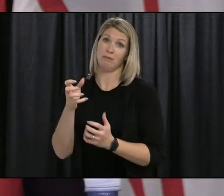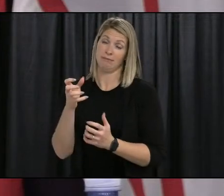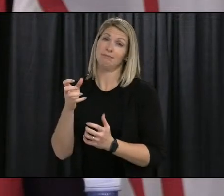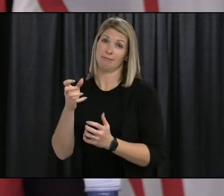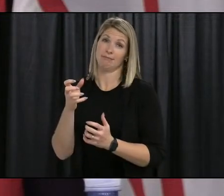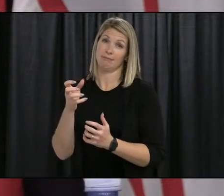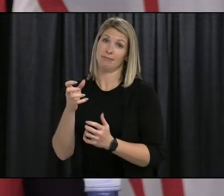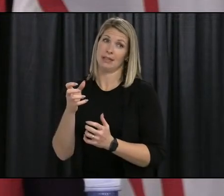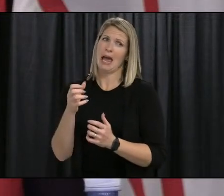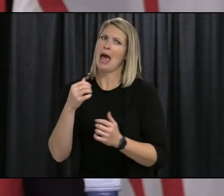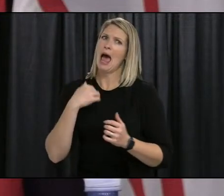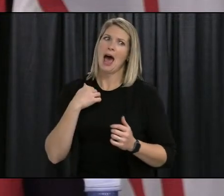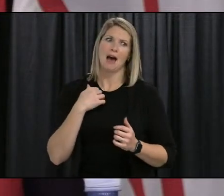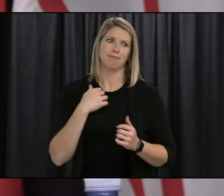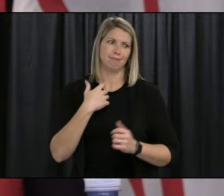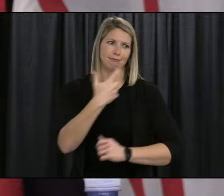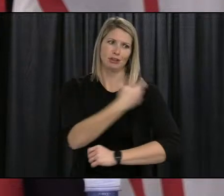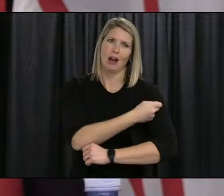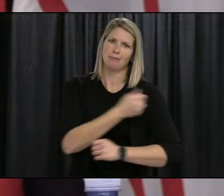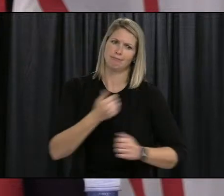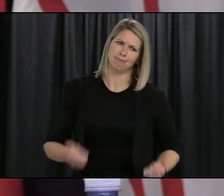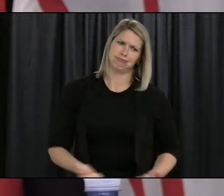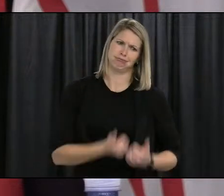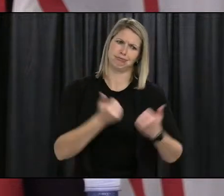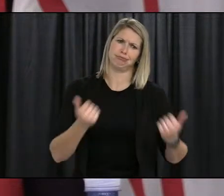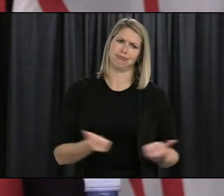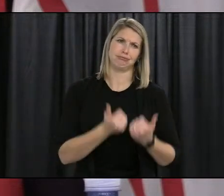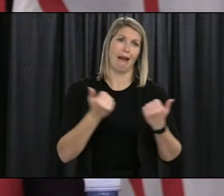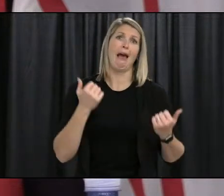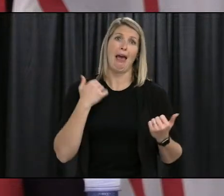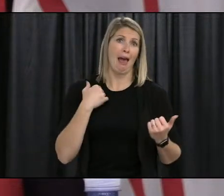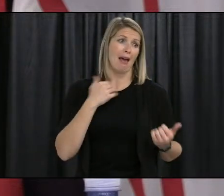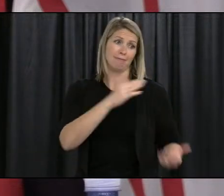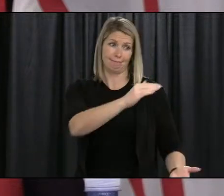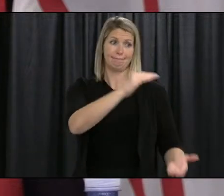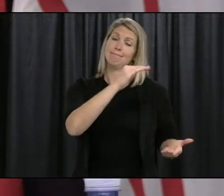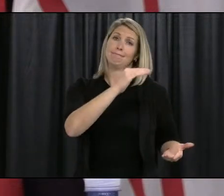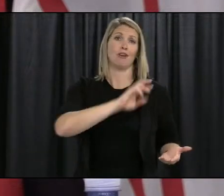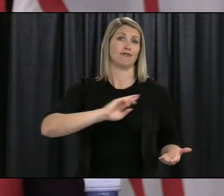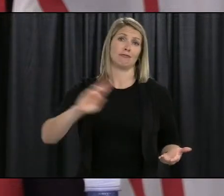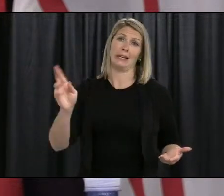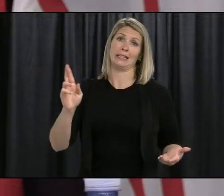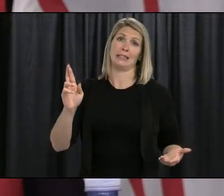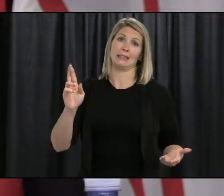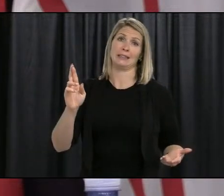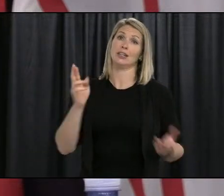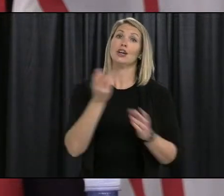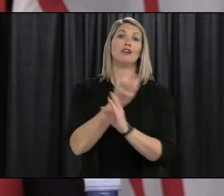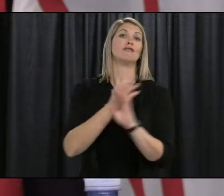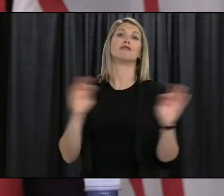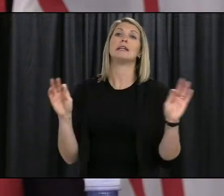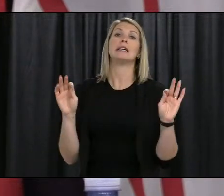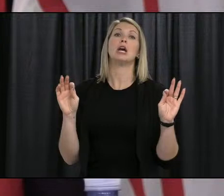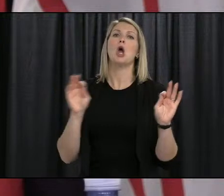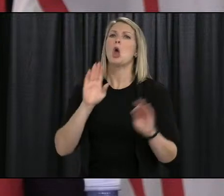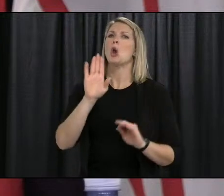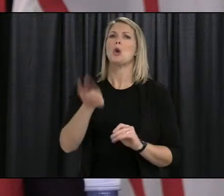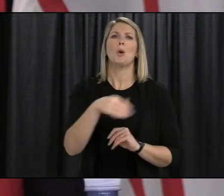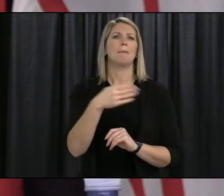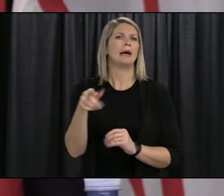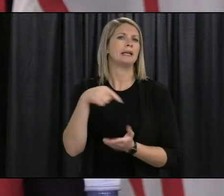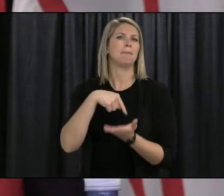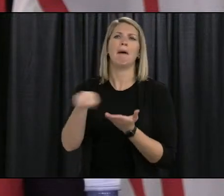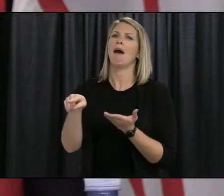vaccine aplenty for the 85%, and this is free. No one should